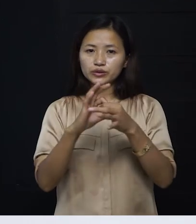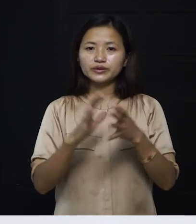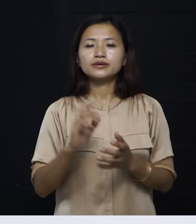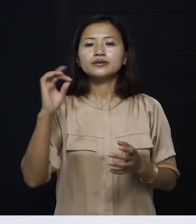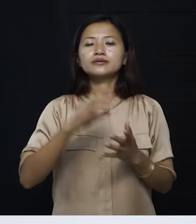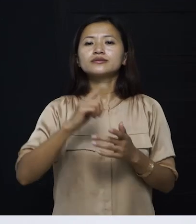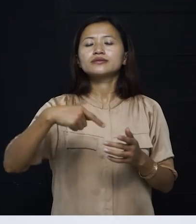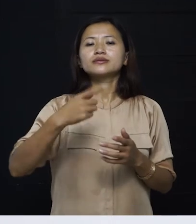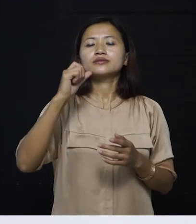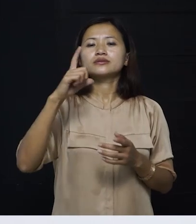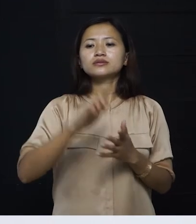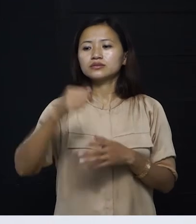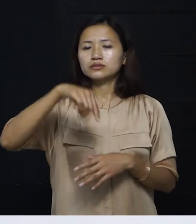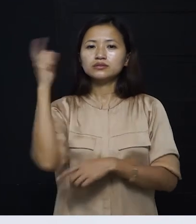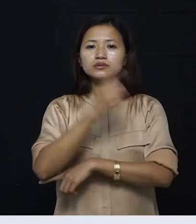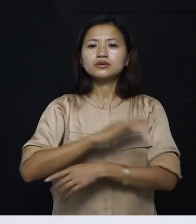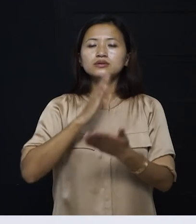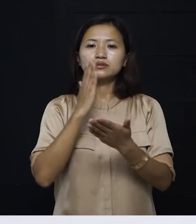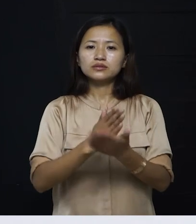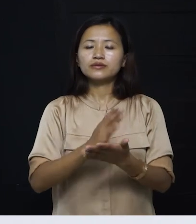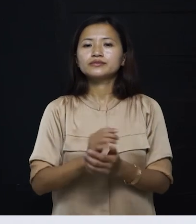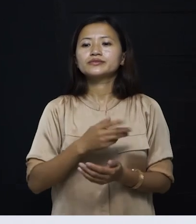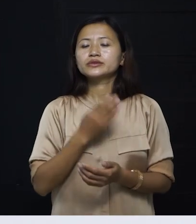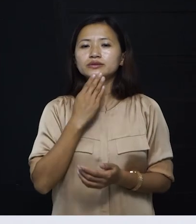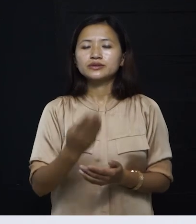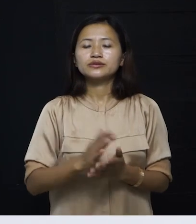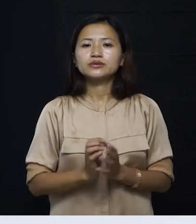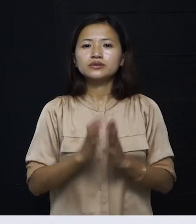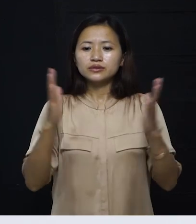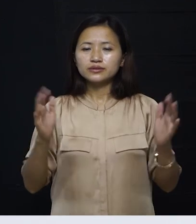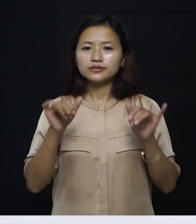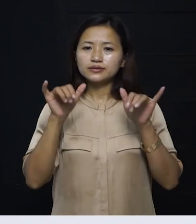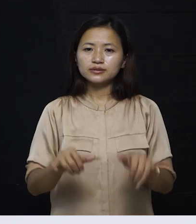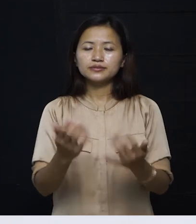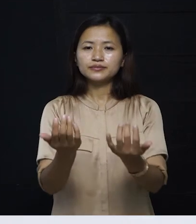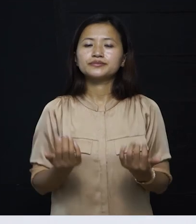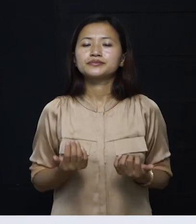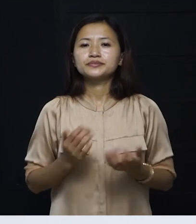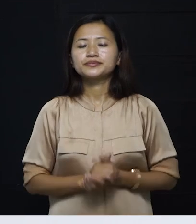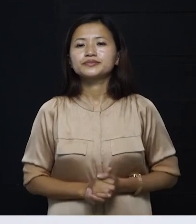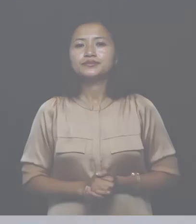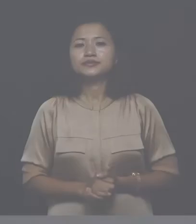next class. Okay, so for today we'll stop from there. Thank you for tuning in and stay safe.